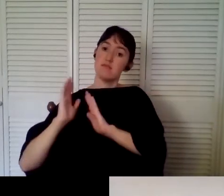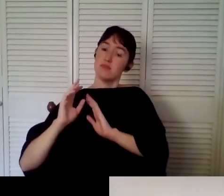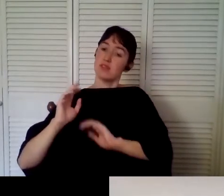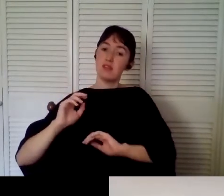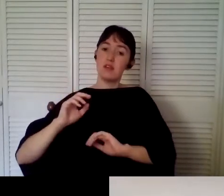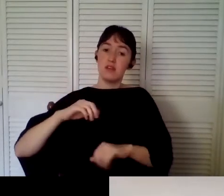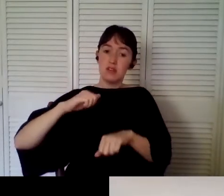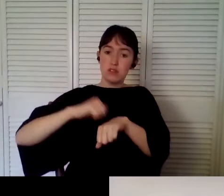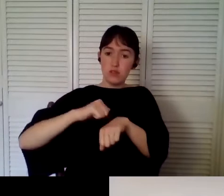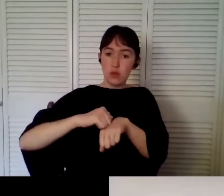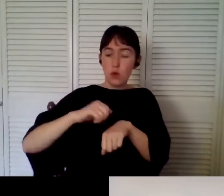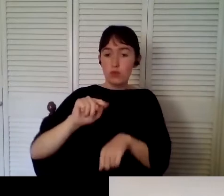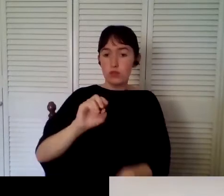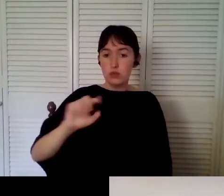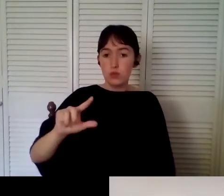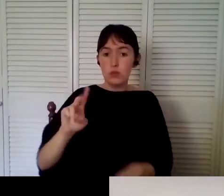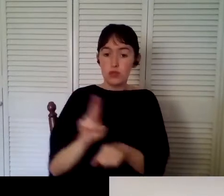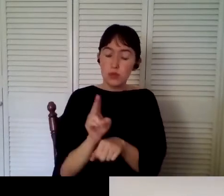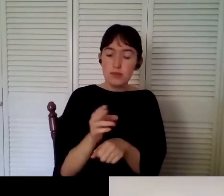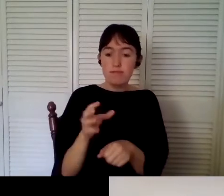Yeah. because